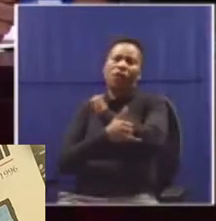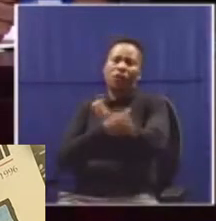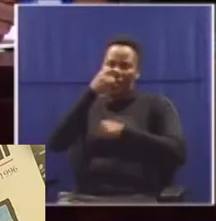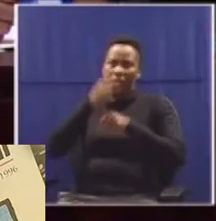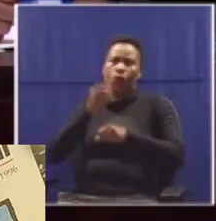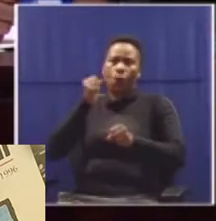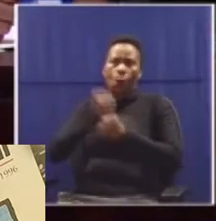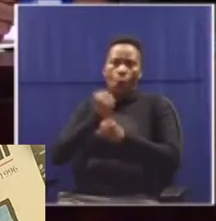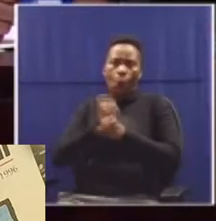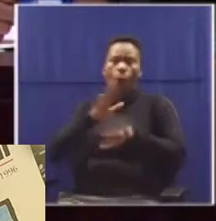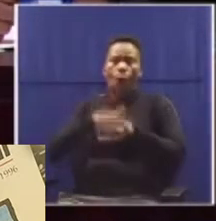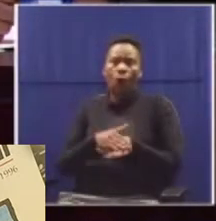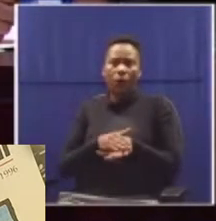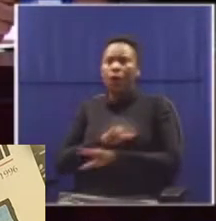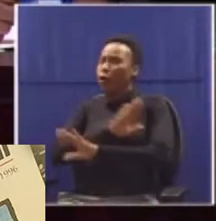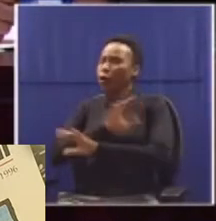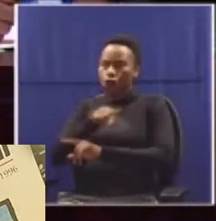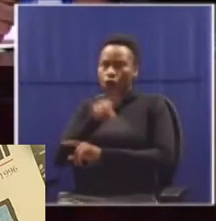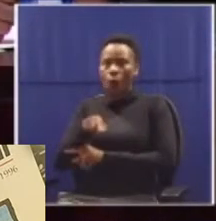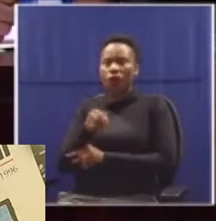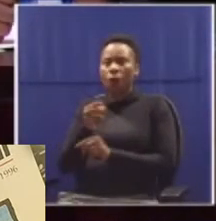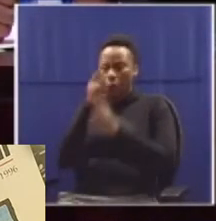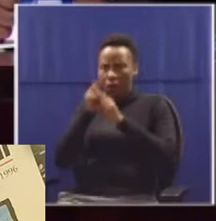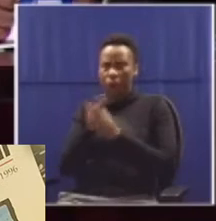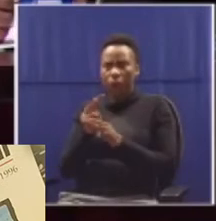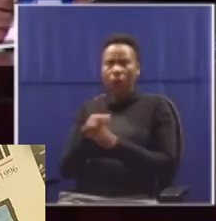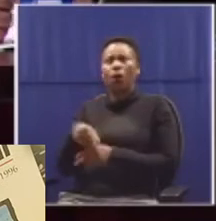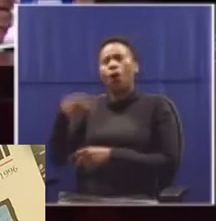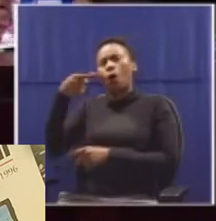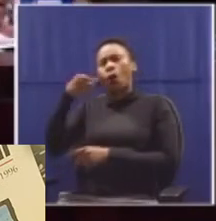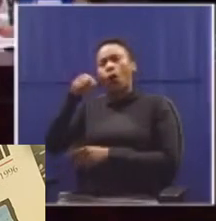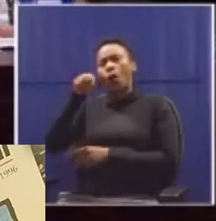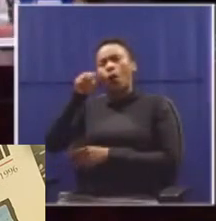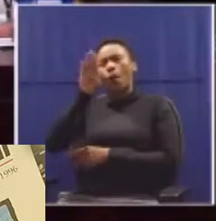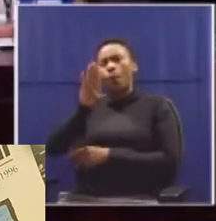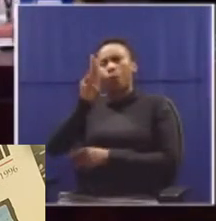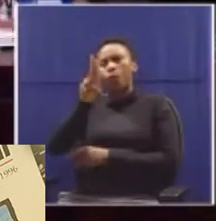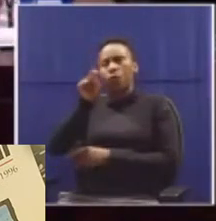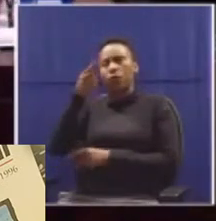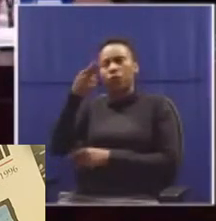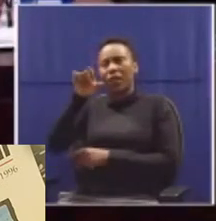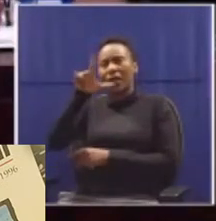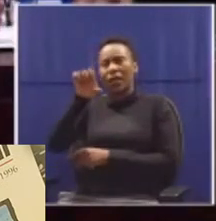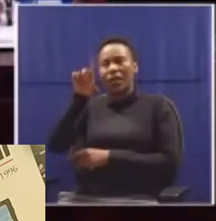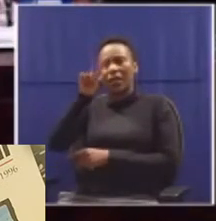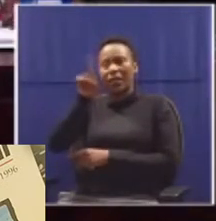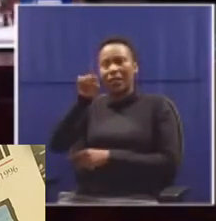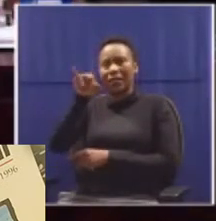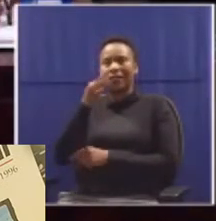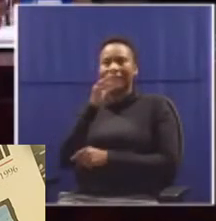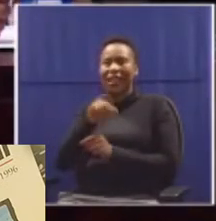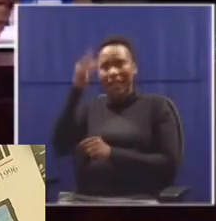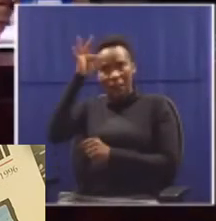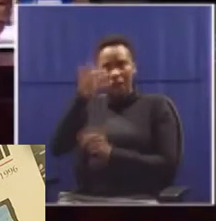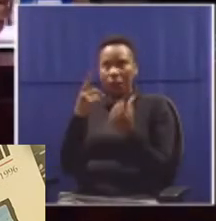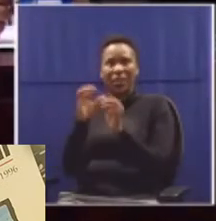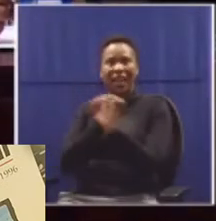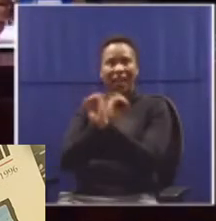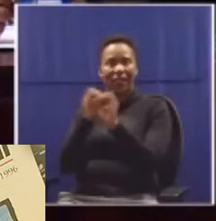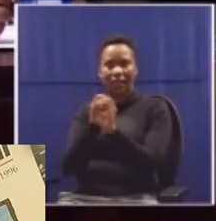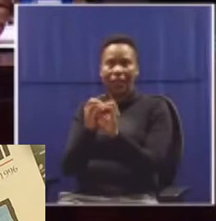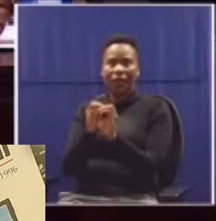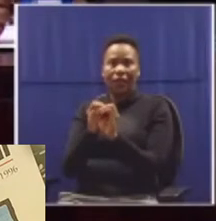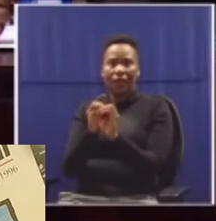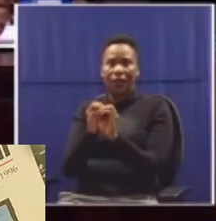is not correct honorable and and that the government did nothing set back and hope that we are not great listed